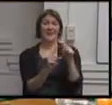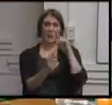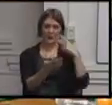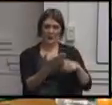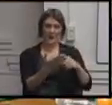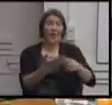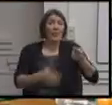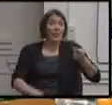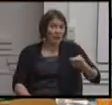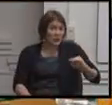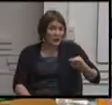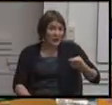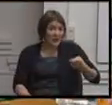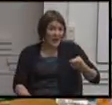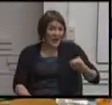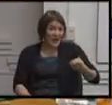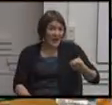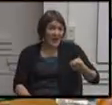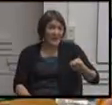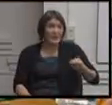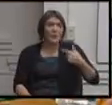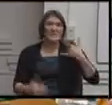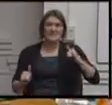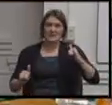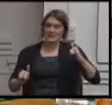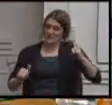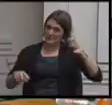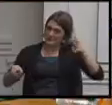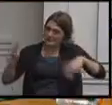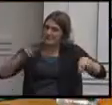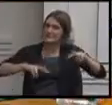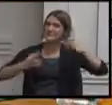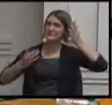this is not just set.